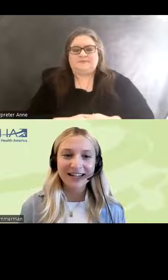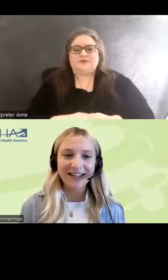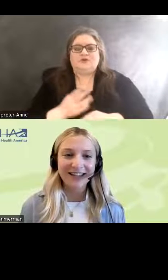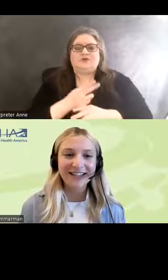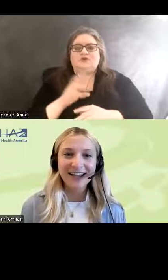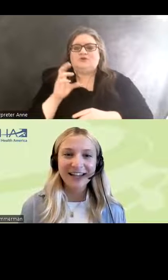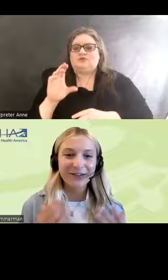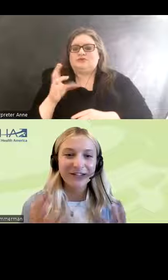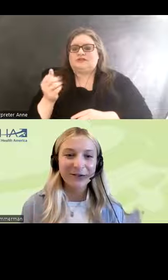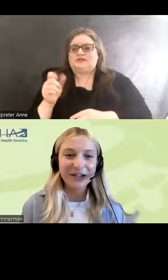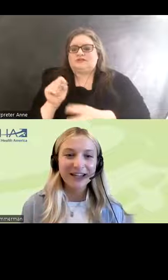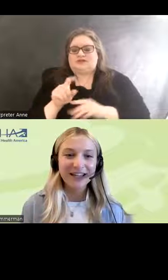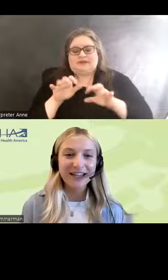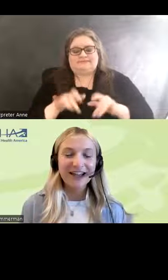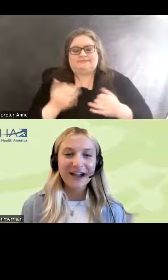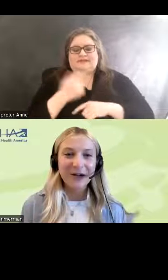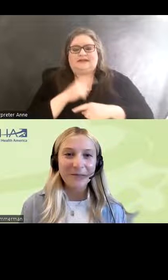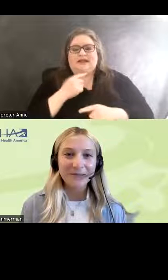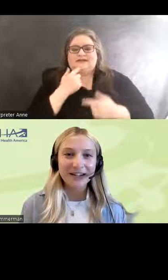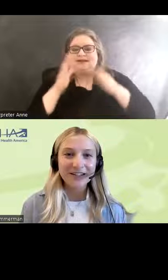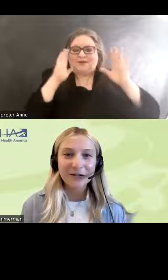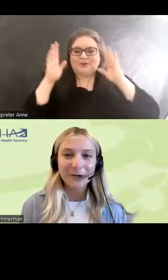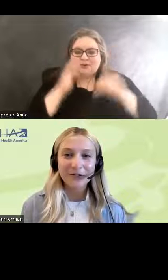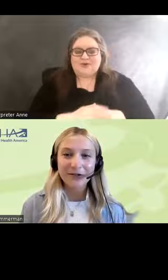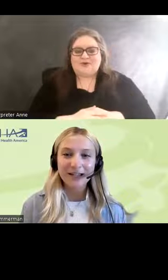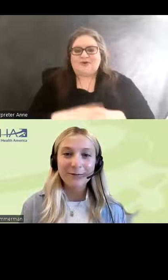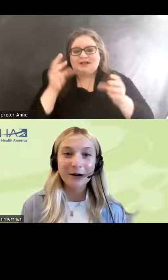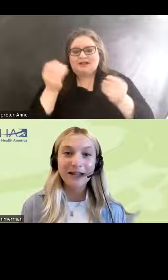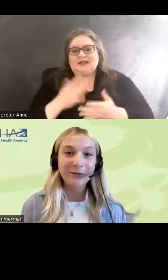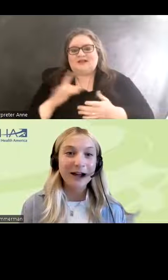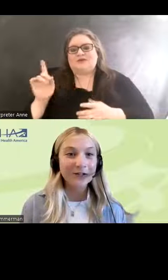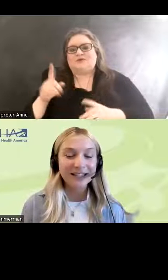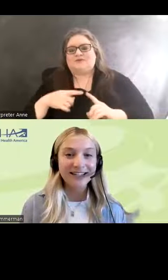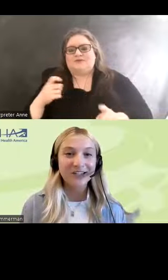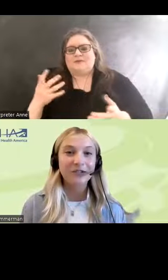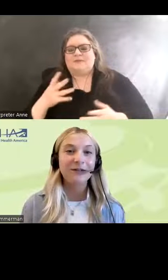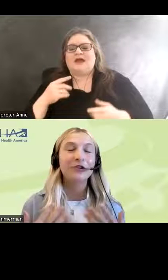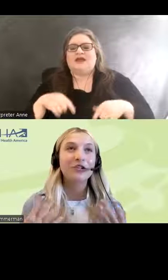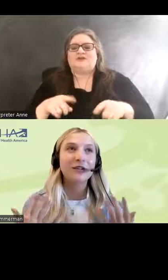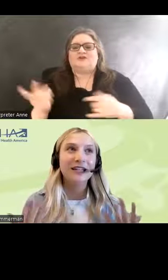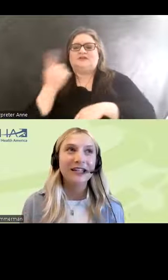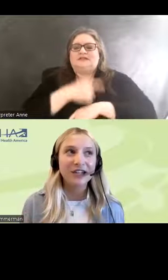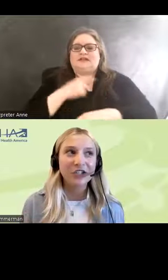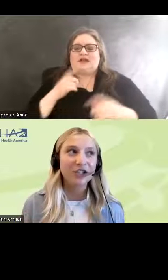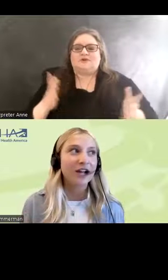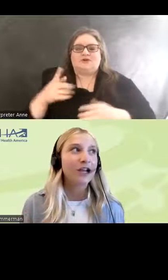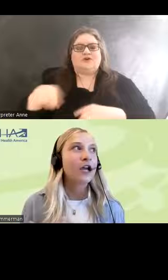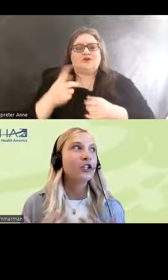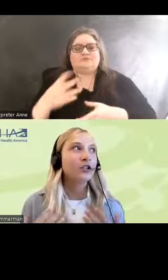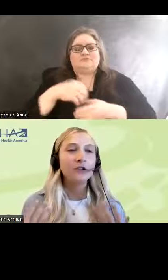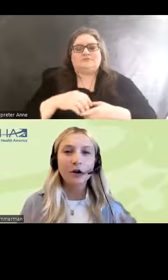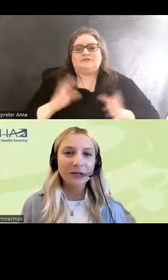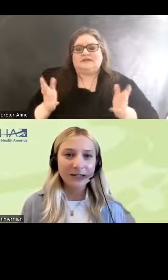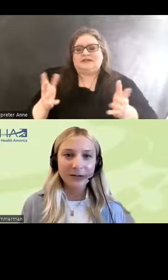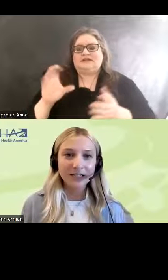chat today. Like I said, give us a greeting. Let us know where you're tuning in from. And throughout today's session, we encourage you to engage in the chat,